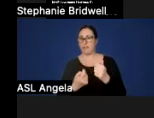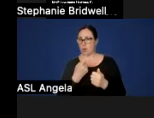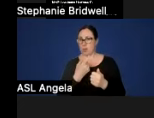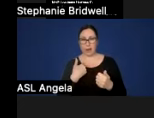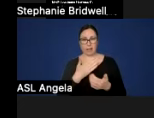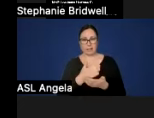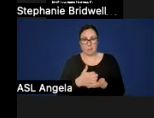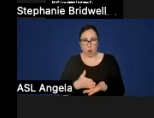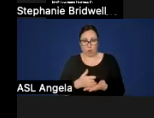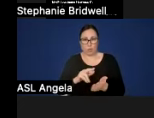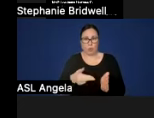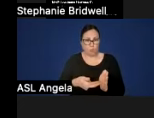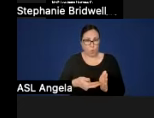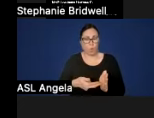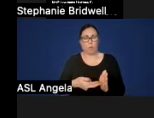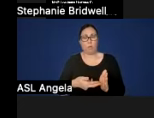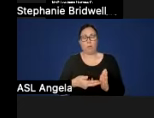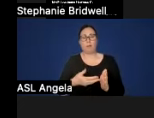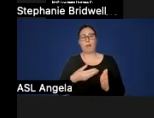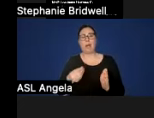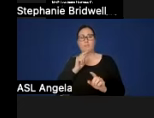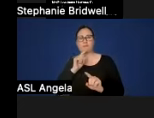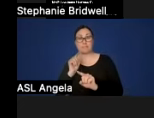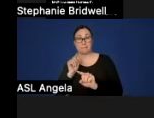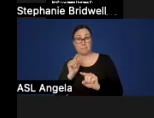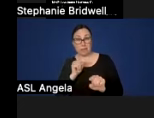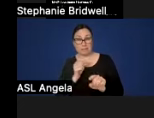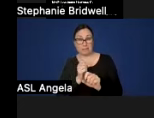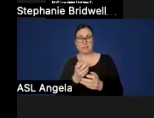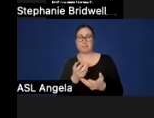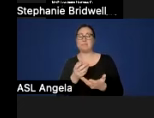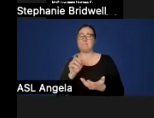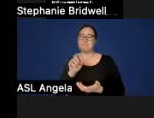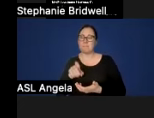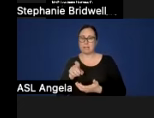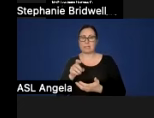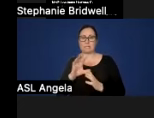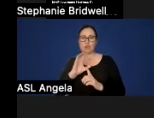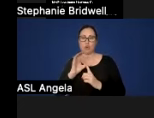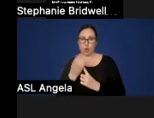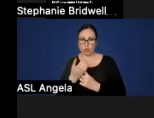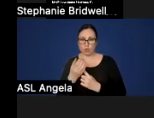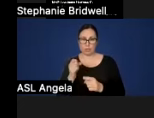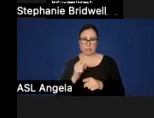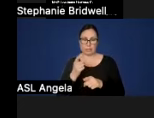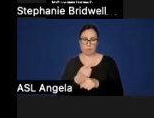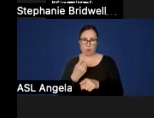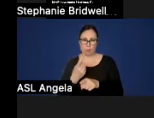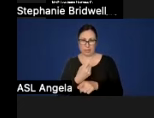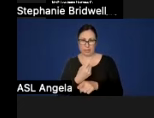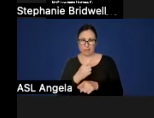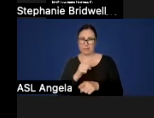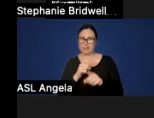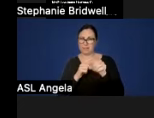that responses are culturally appropriate. Like those are 4 key points that you can plug right into